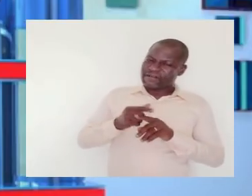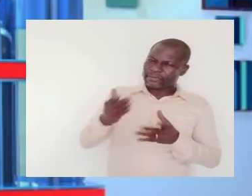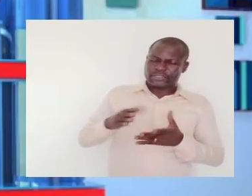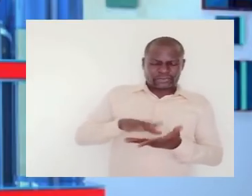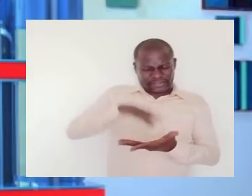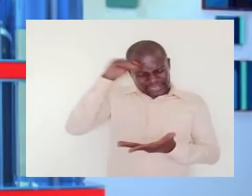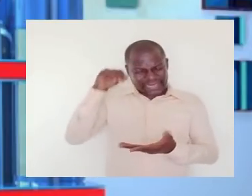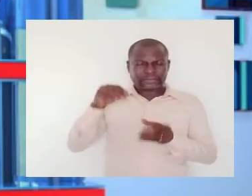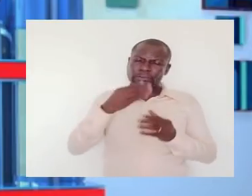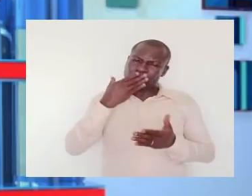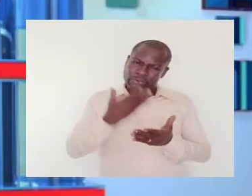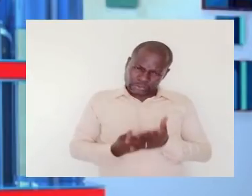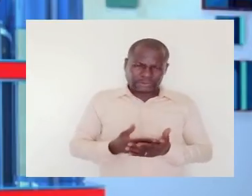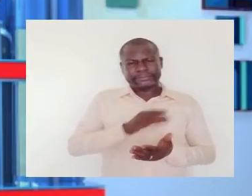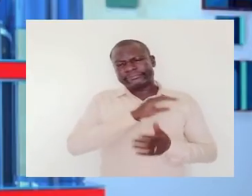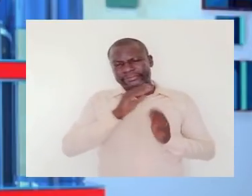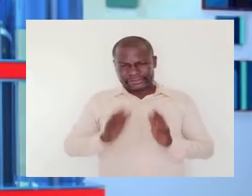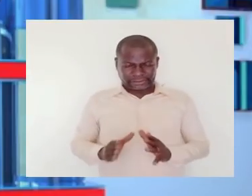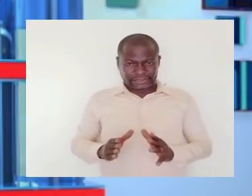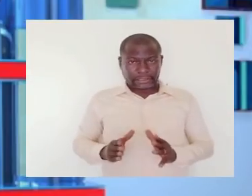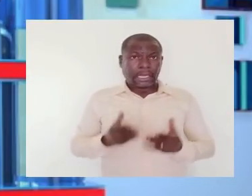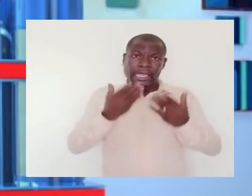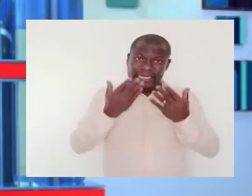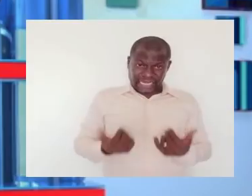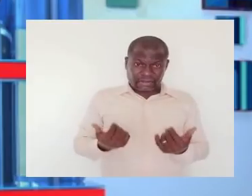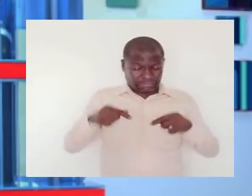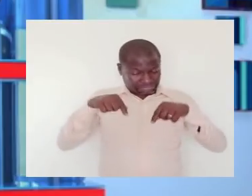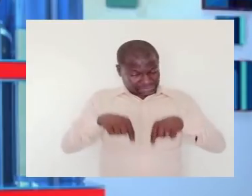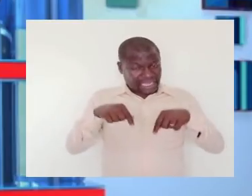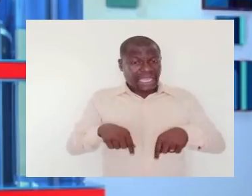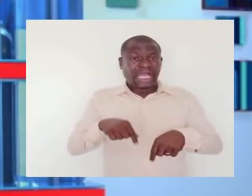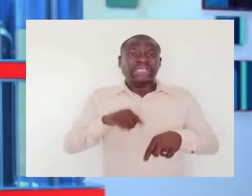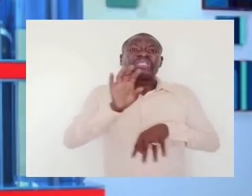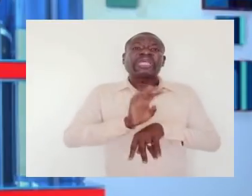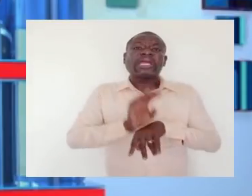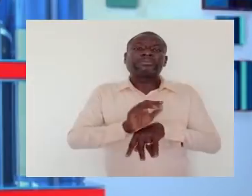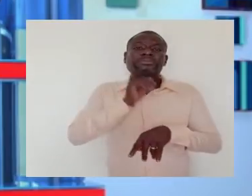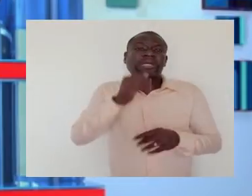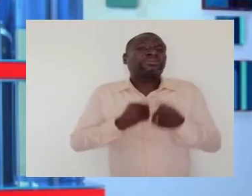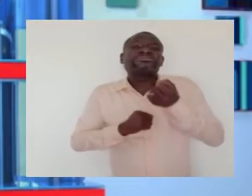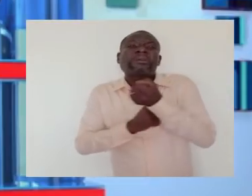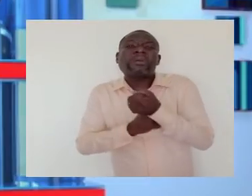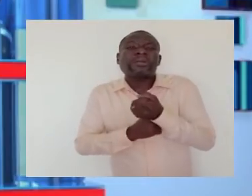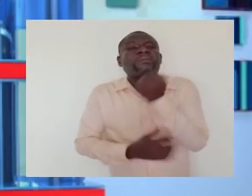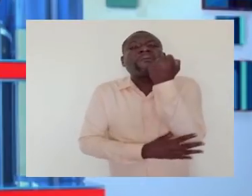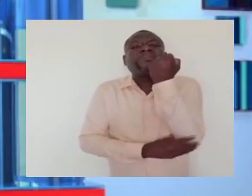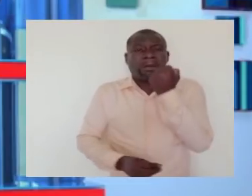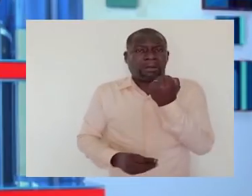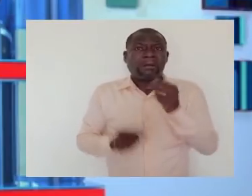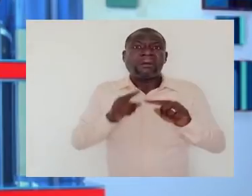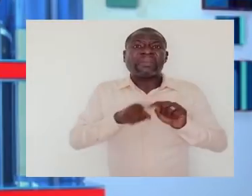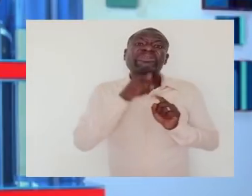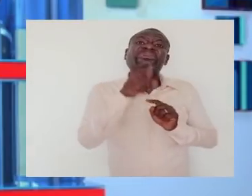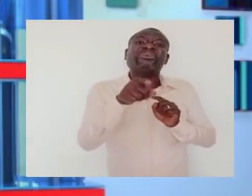hwehwe nyame sompa na wudi akyire ene asore no amwa ohiani biem dem ohiani